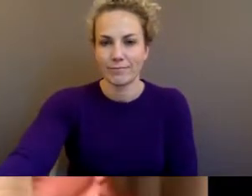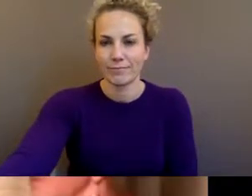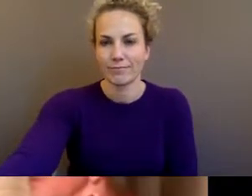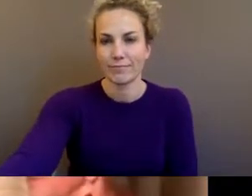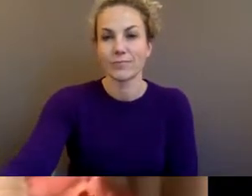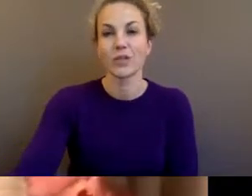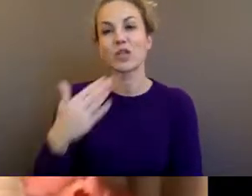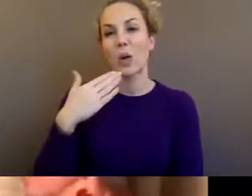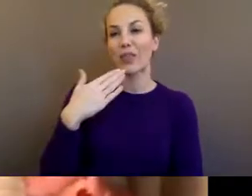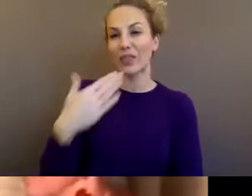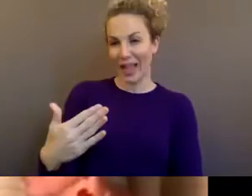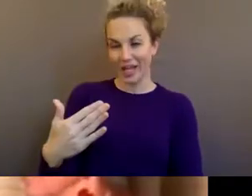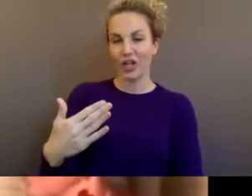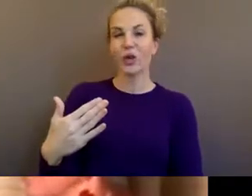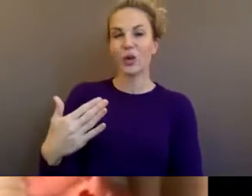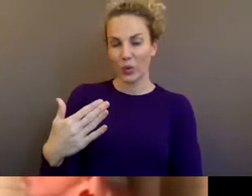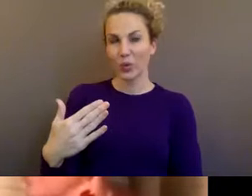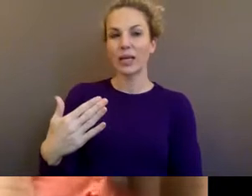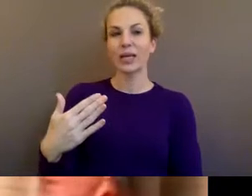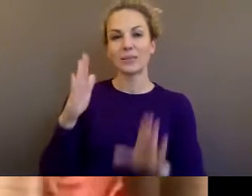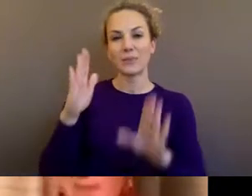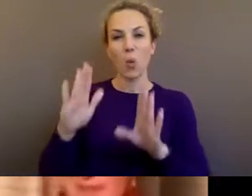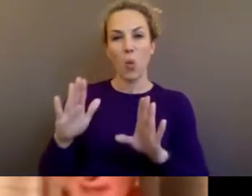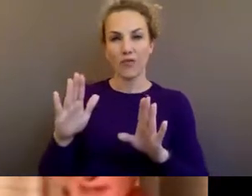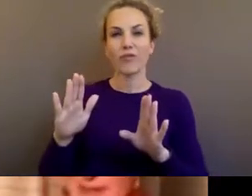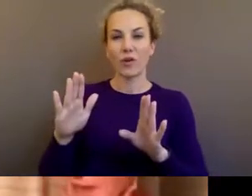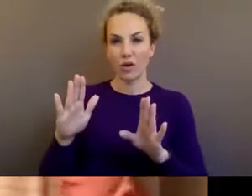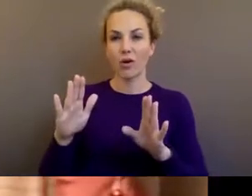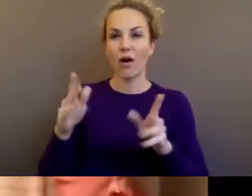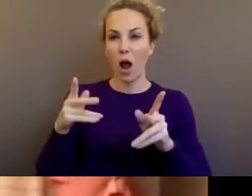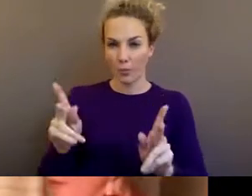Well, thank you very much, Stephanie. This has been a wonderful opportunity to have